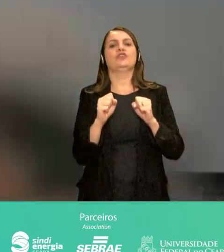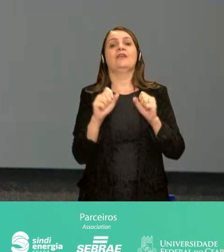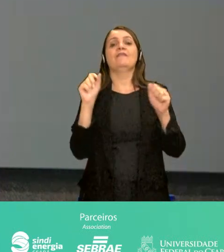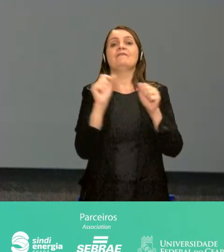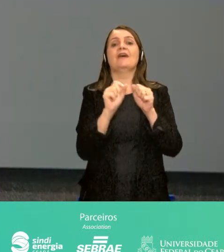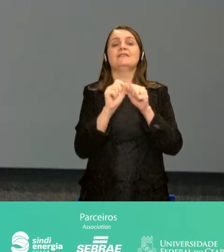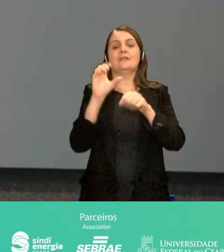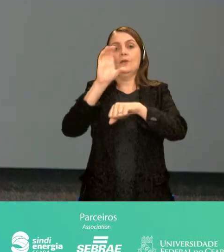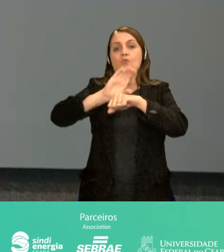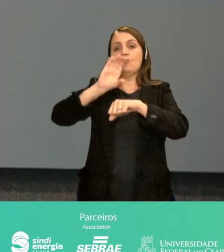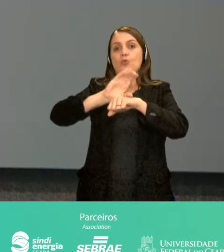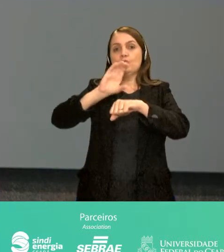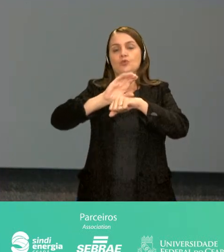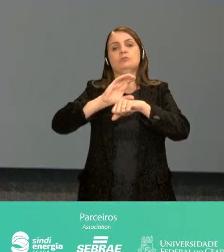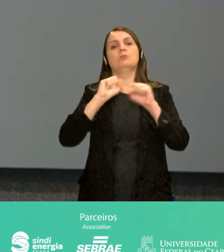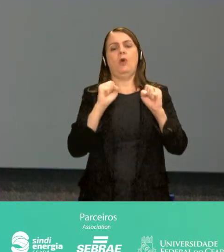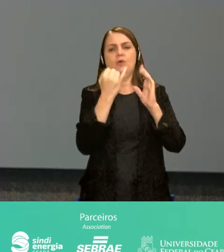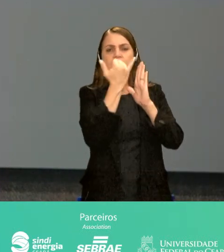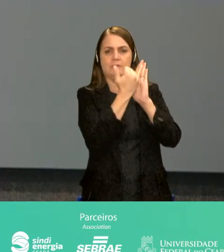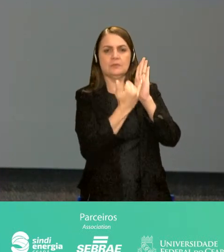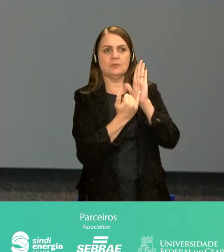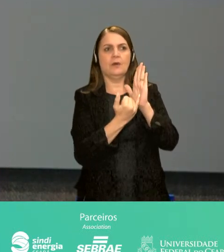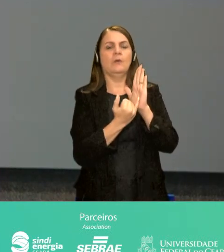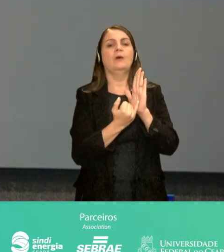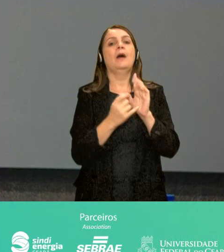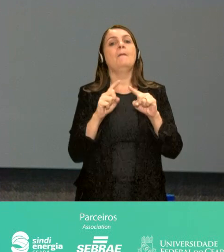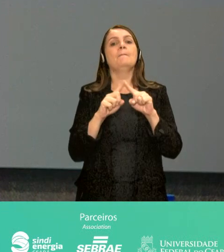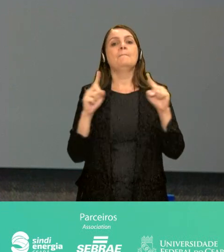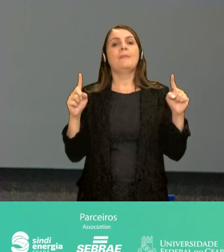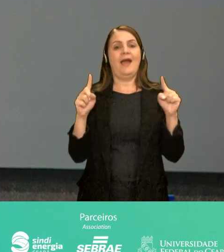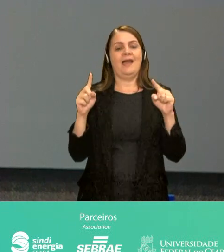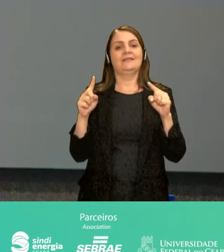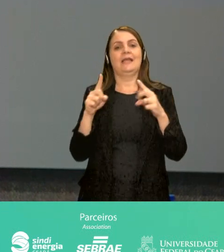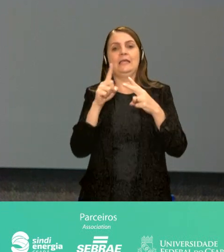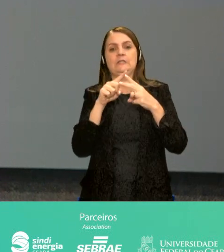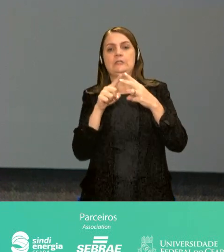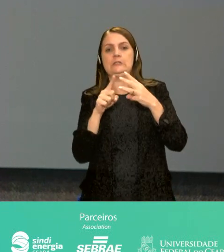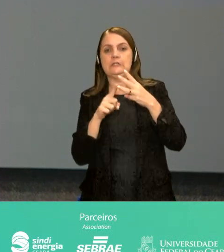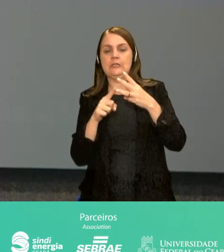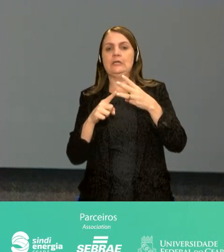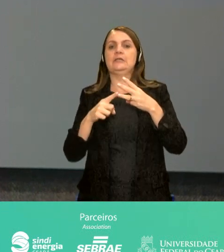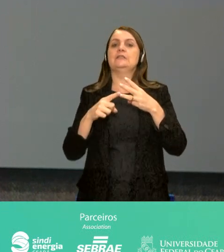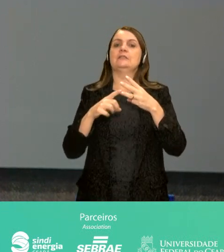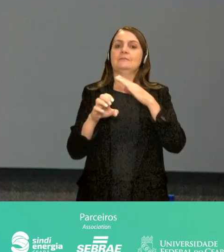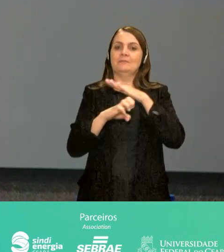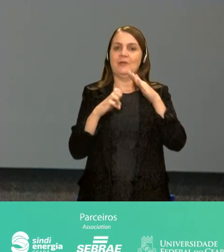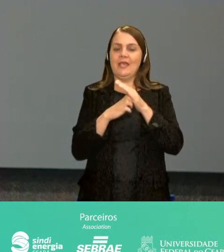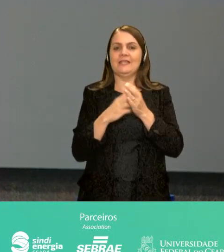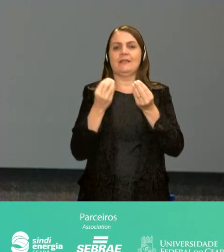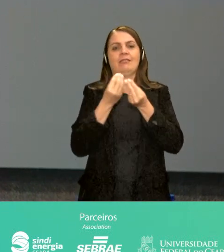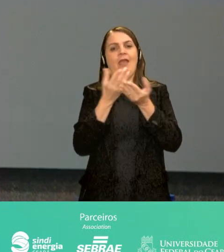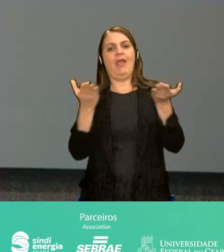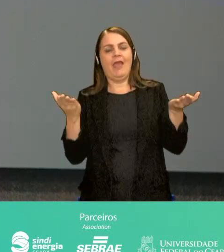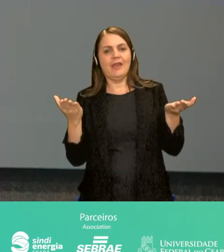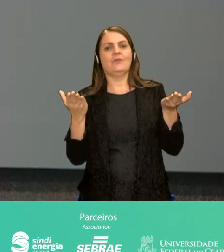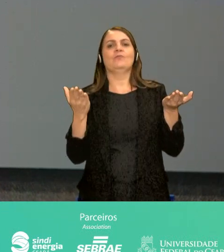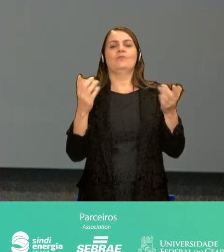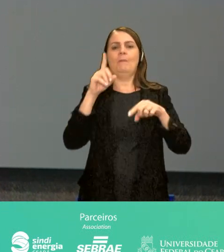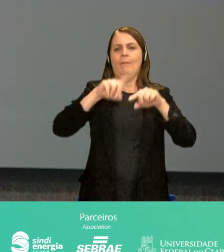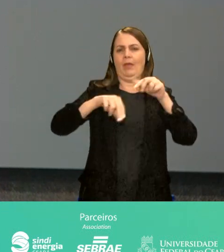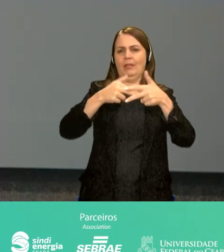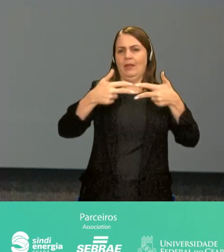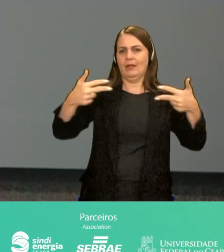And ThyssenKrupp, Siemens Energy provided material, and Daniel was a lecturer. So